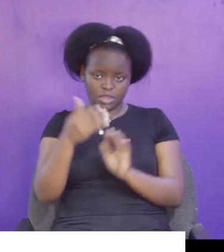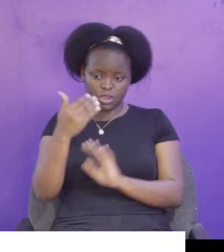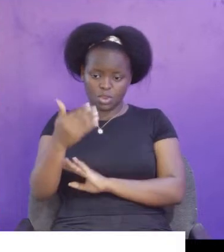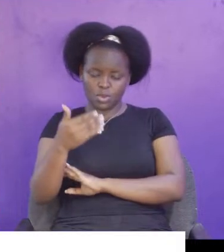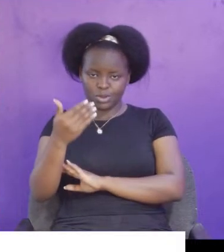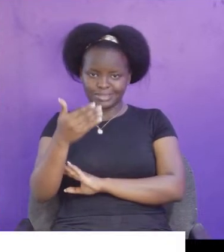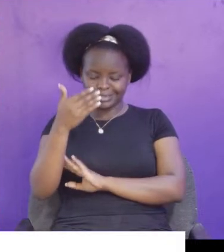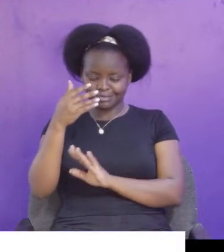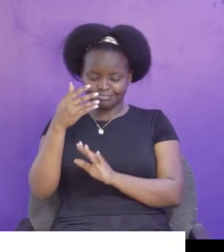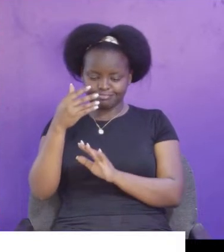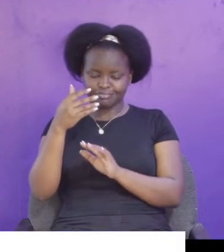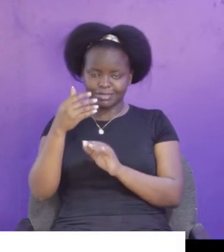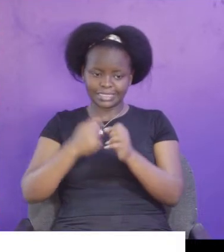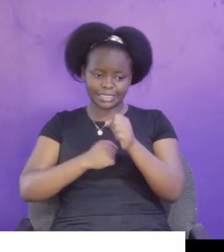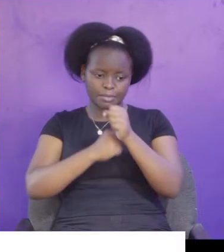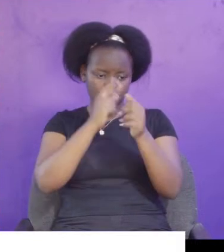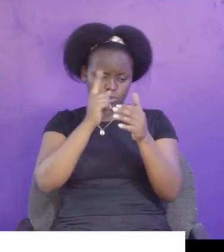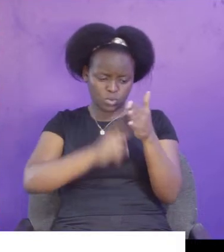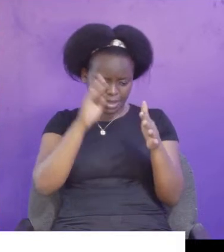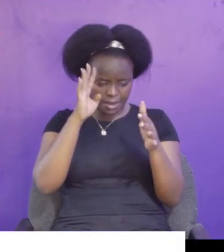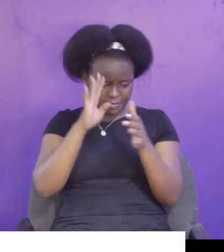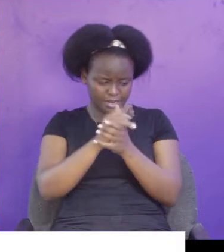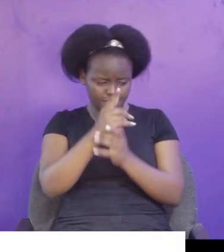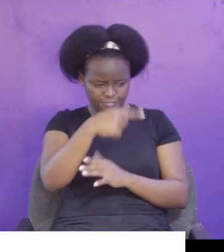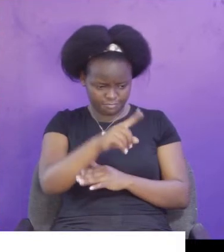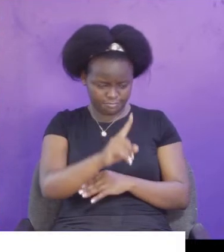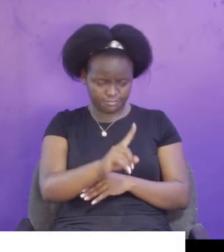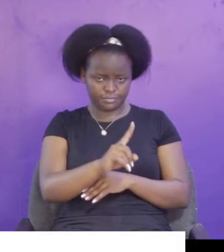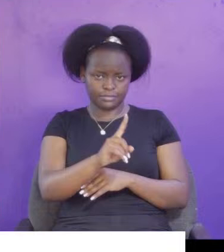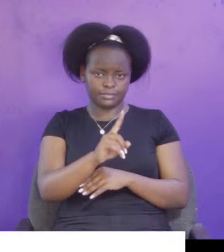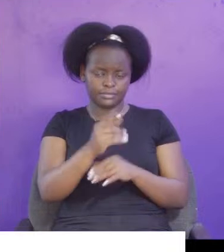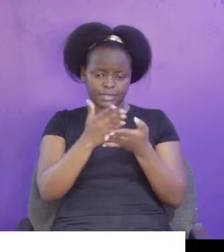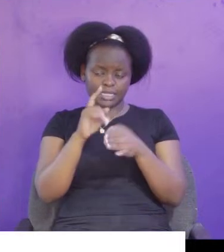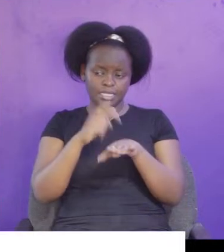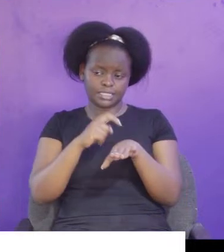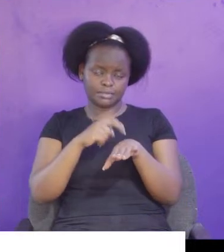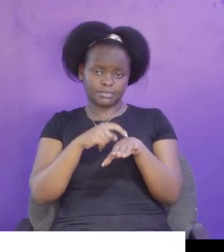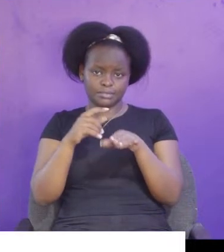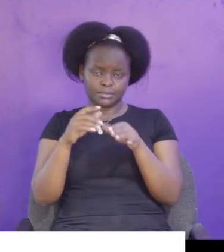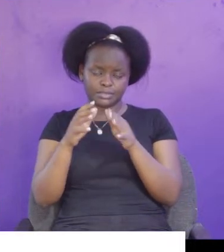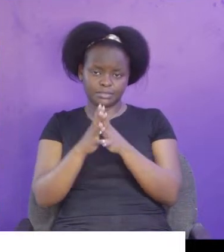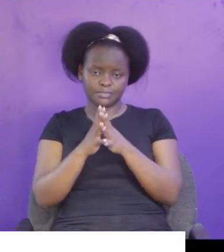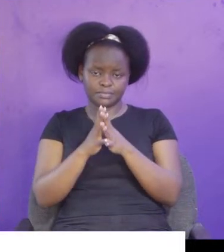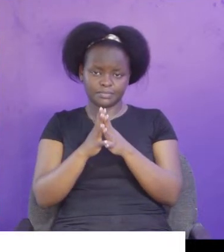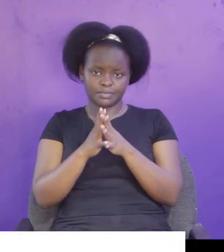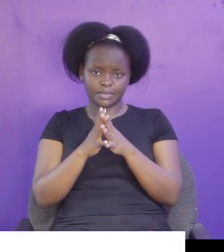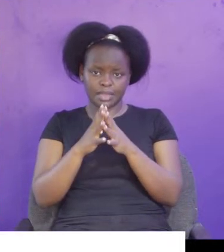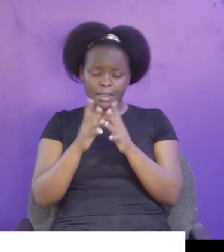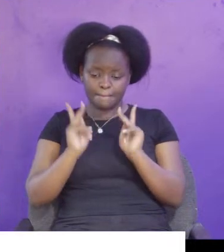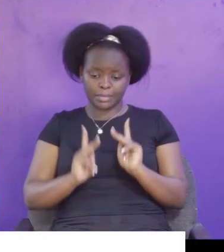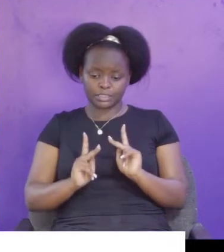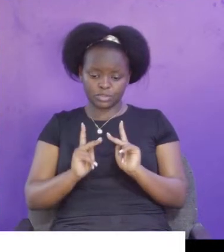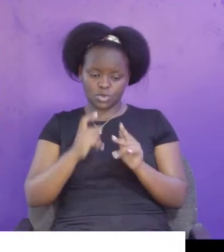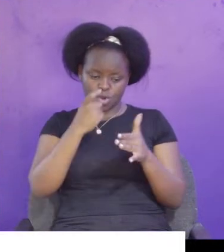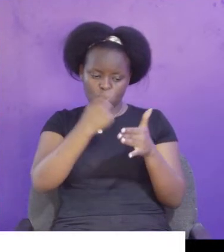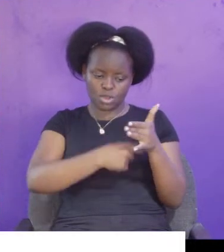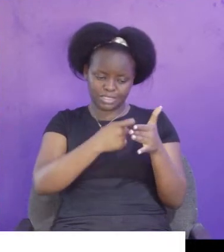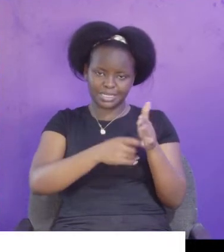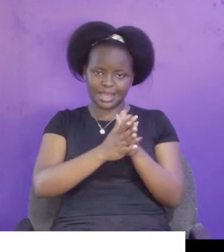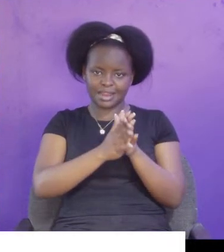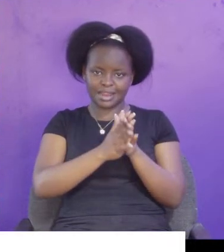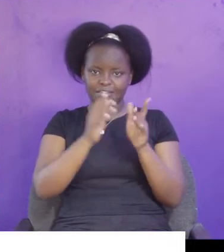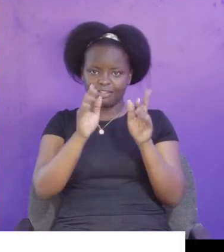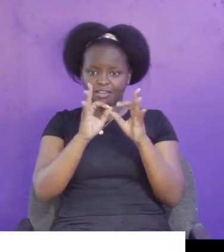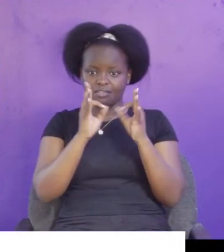right, sometimes at great family cost and personal cost as well. He was